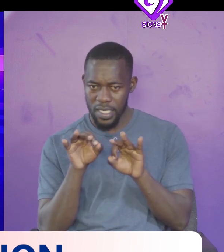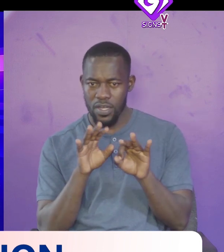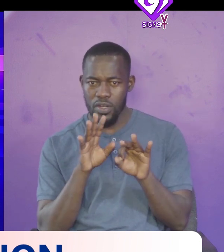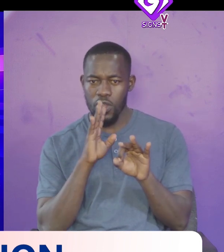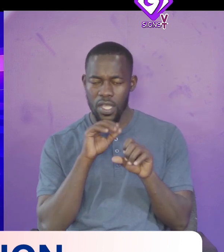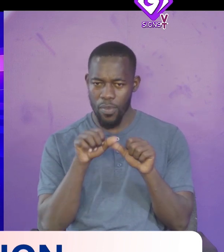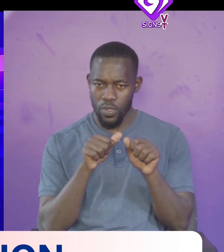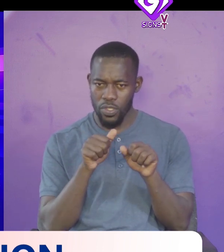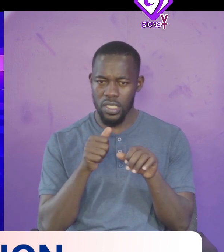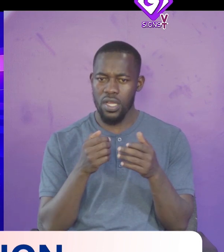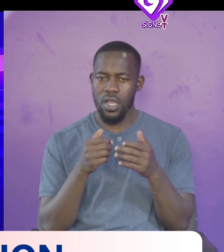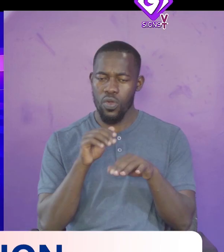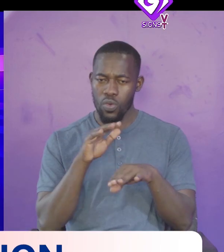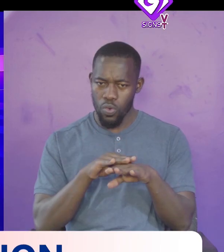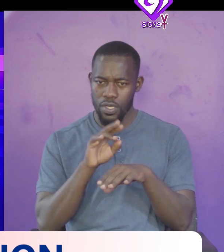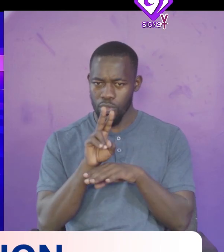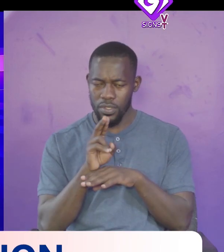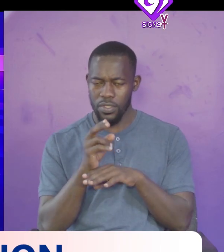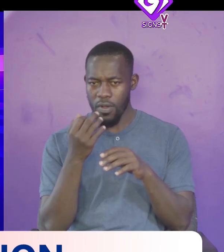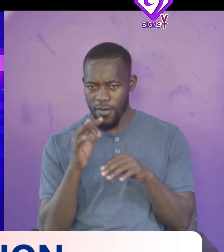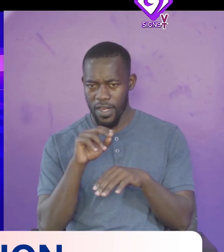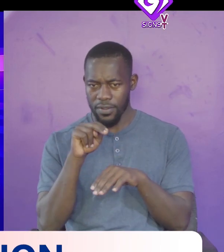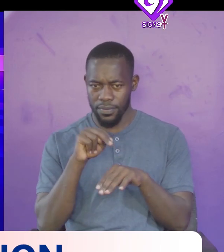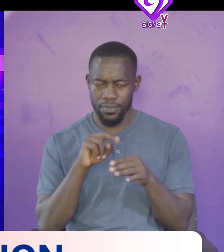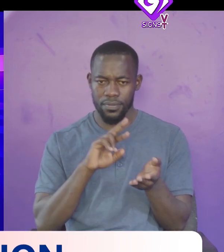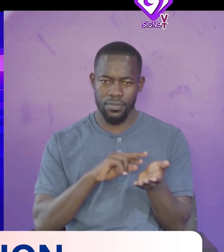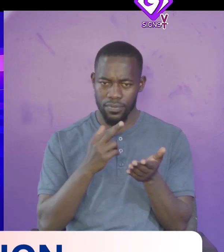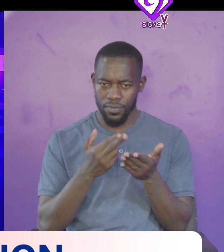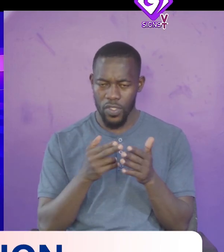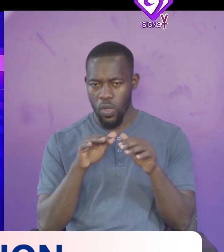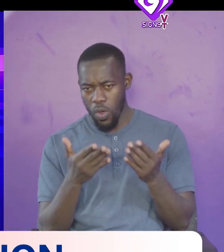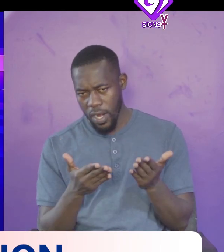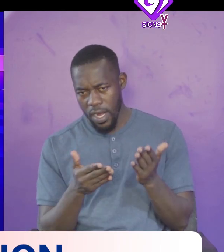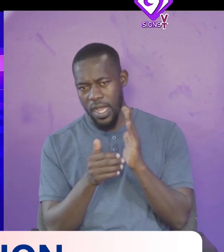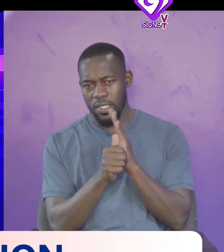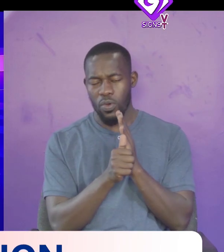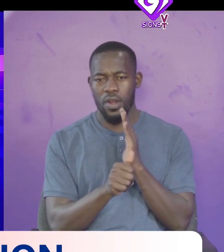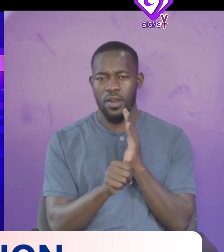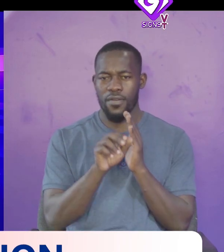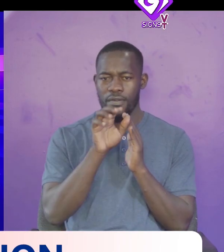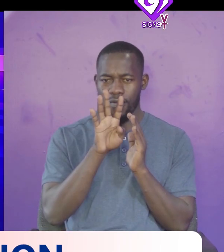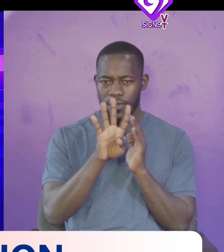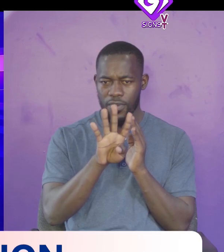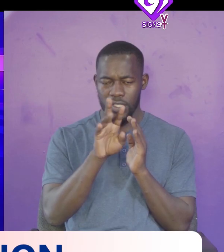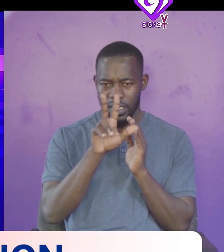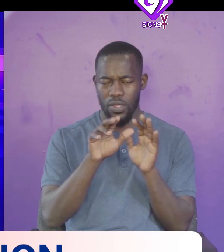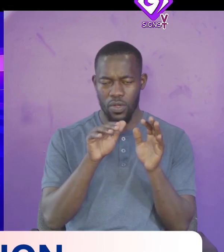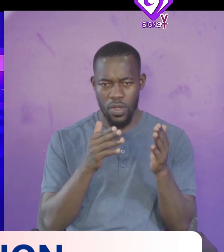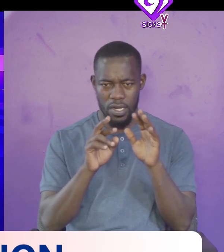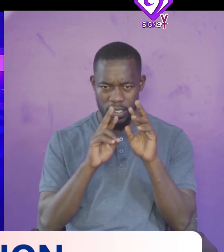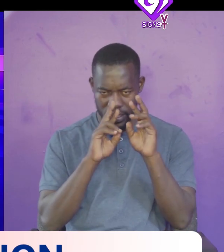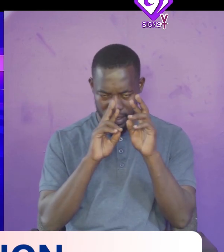resources, or it is talking about Article 43, or it is talking about respect for the voice of the people. Those are the 3